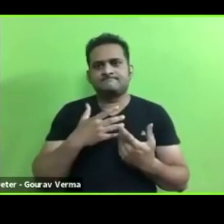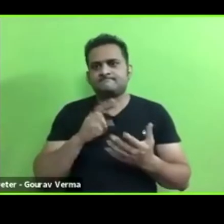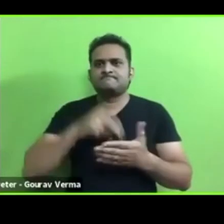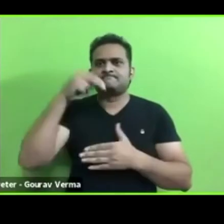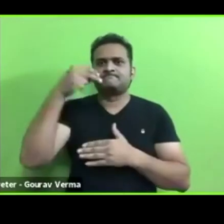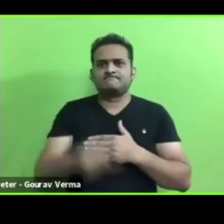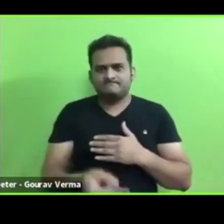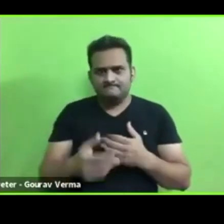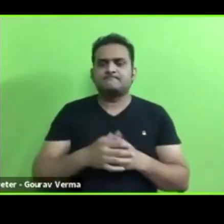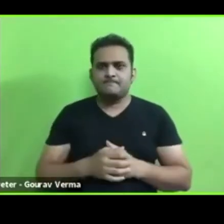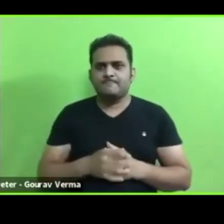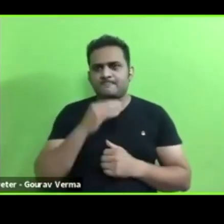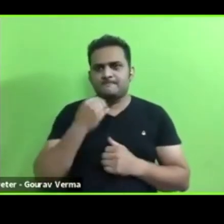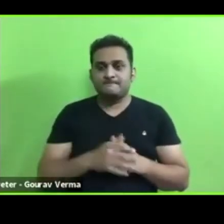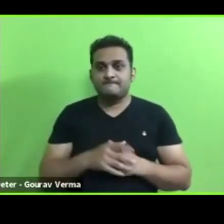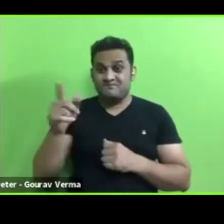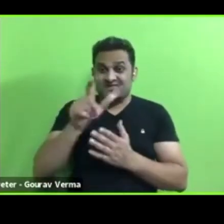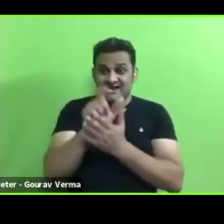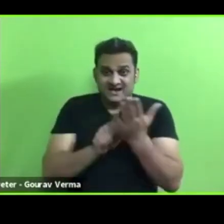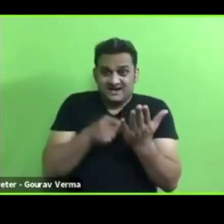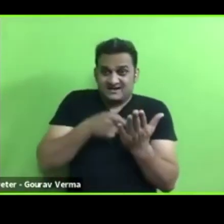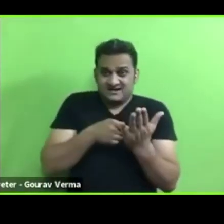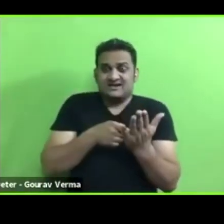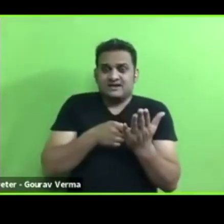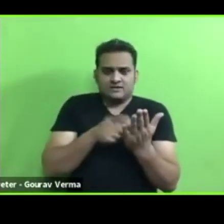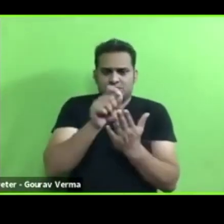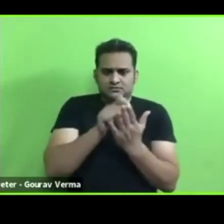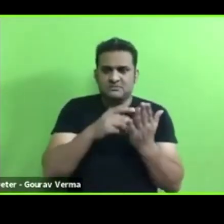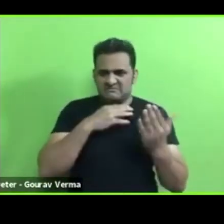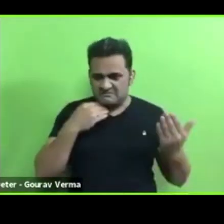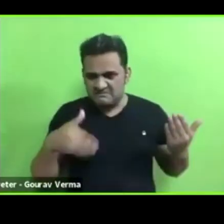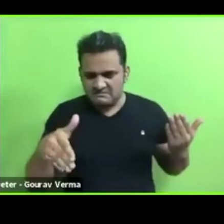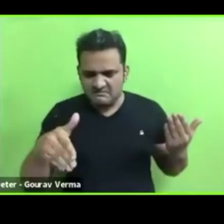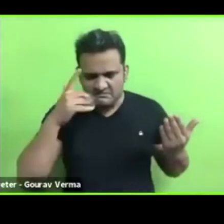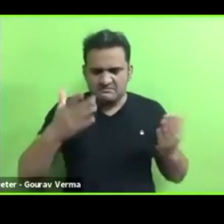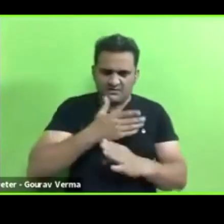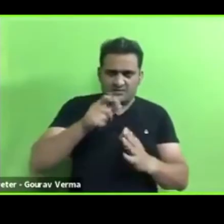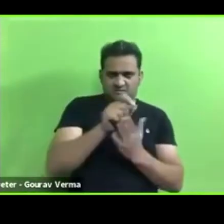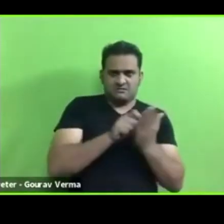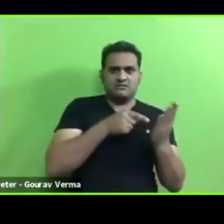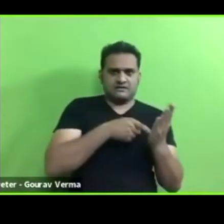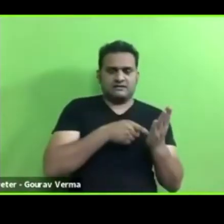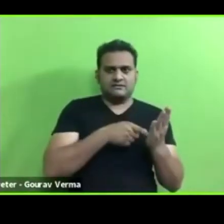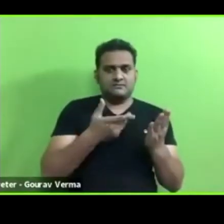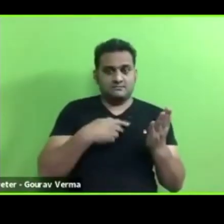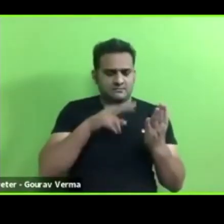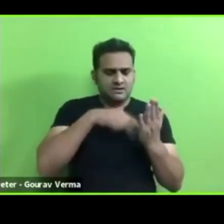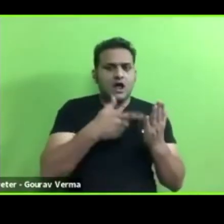Sridhar Pant writes his last letter before committing suicide. I'll read that out for you.